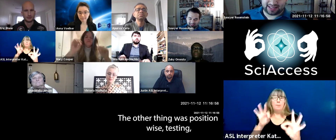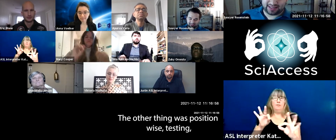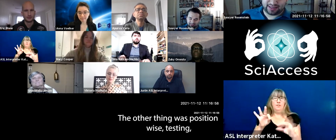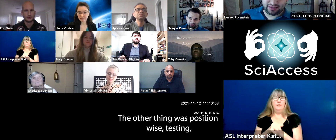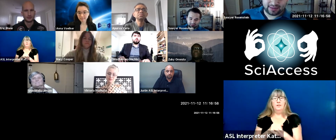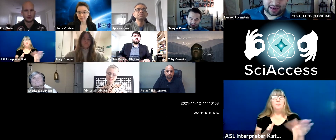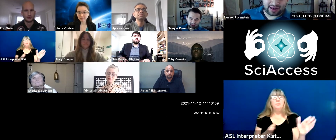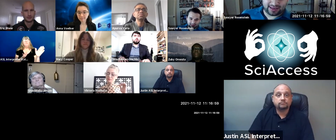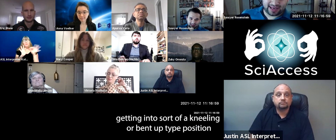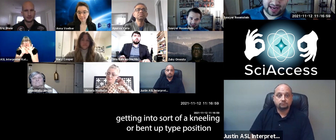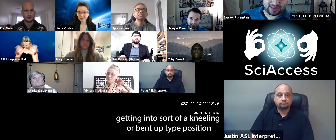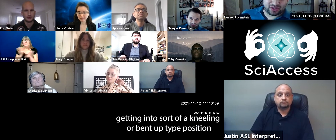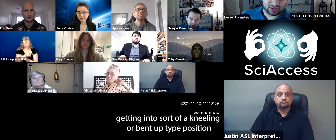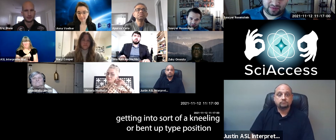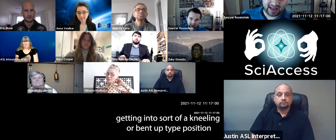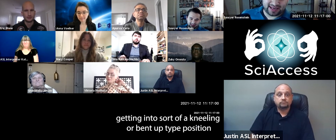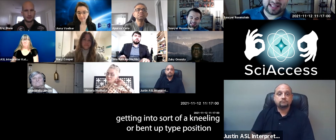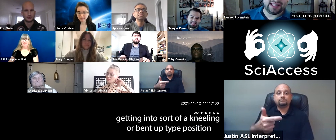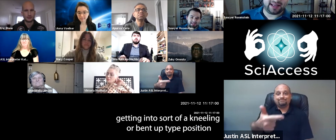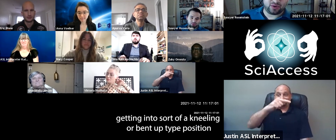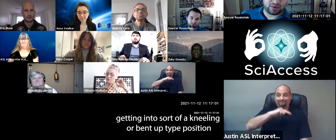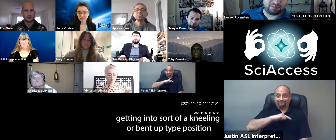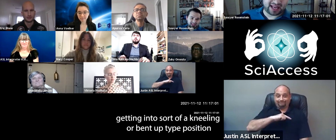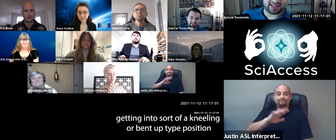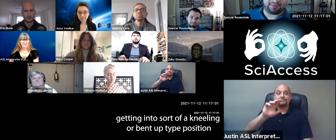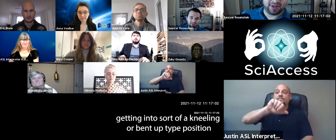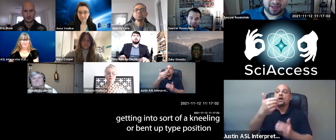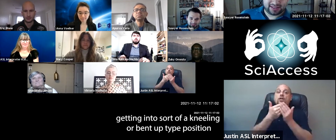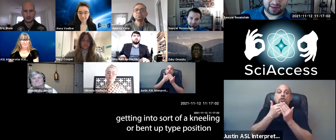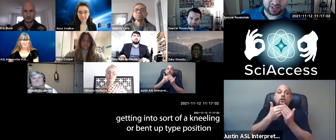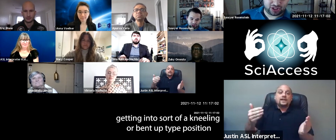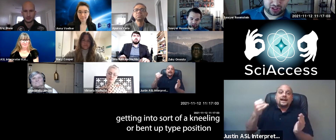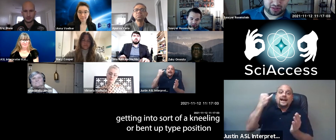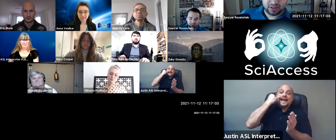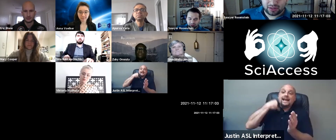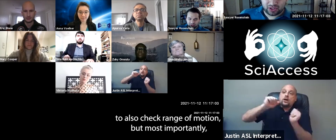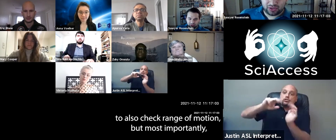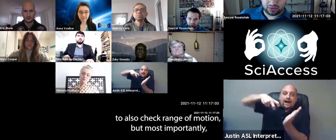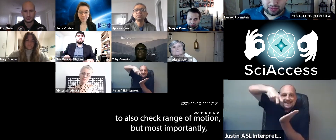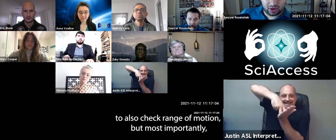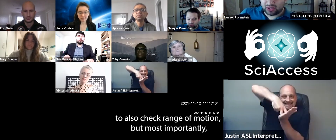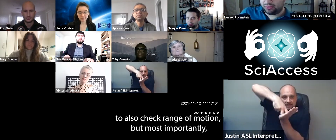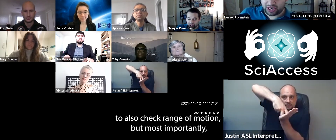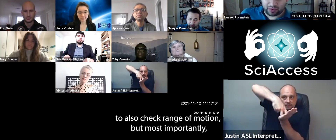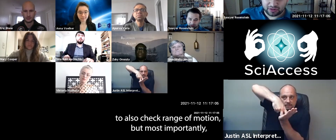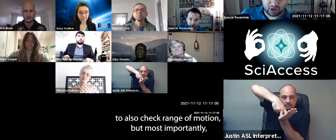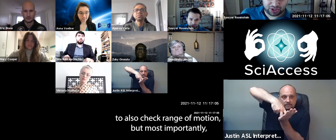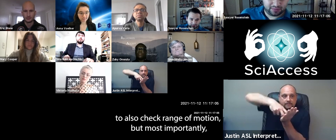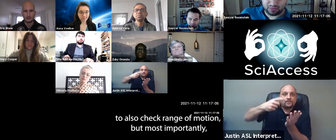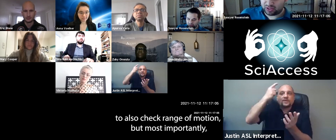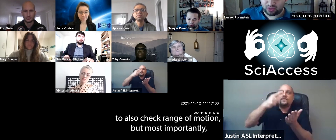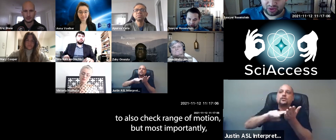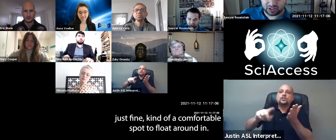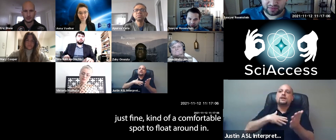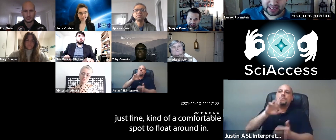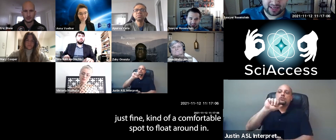position-wise testing, getting into sort of a kneeling or bent up type position to also check range of motion,